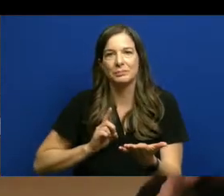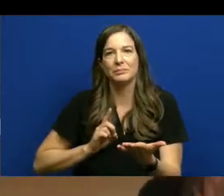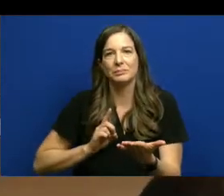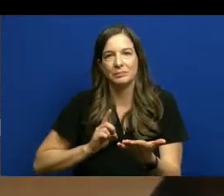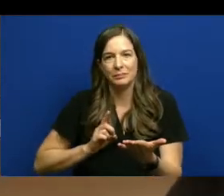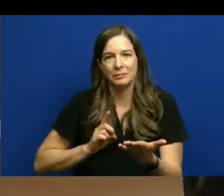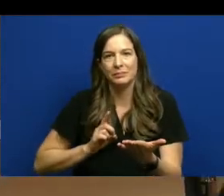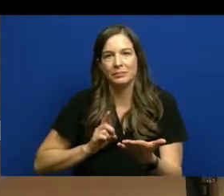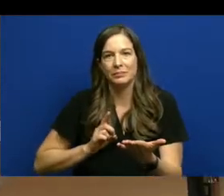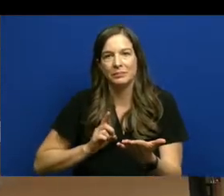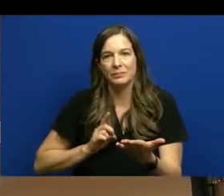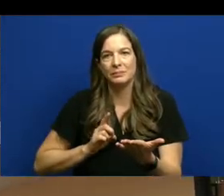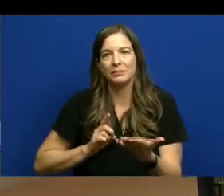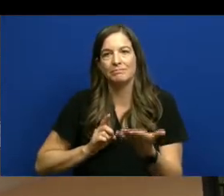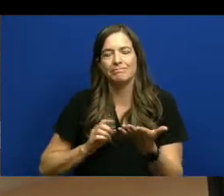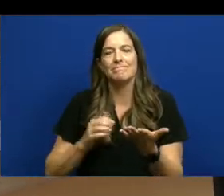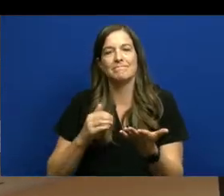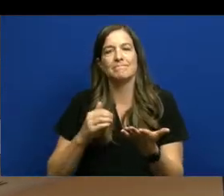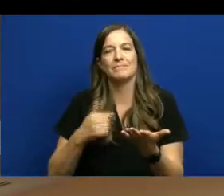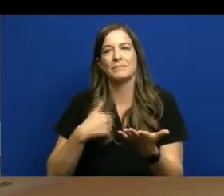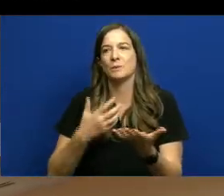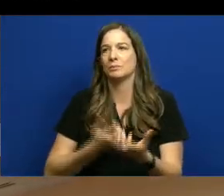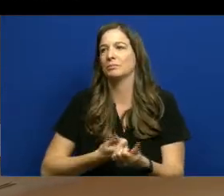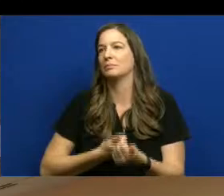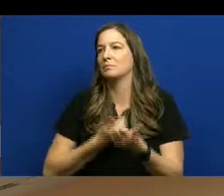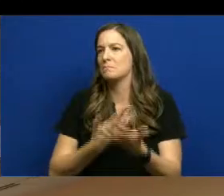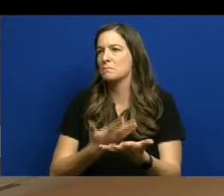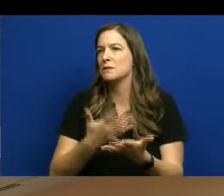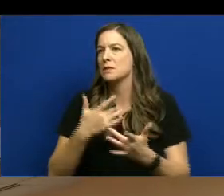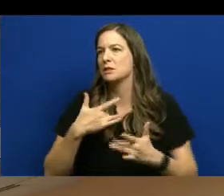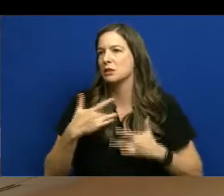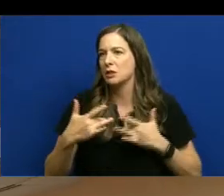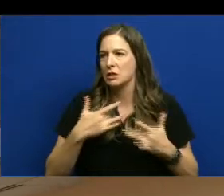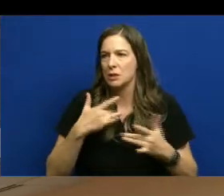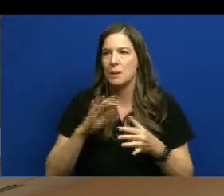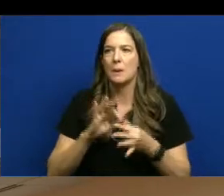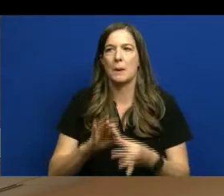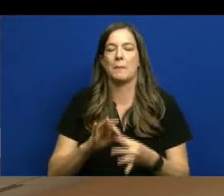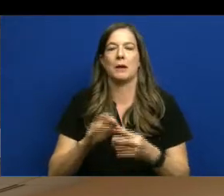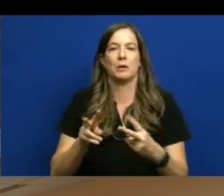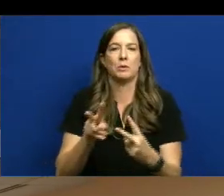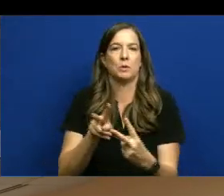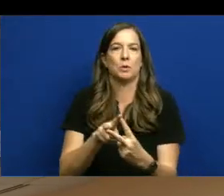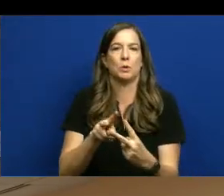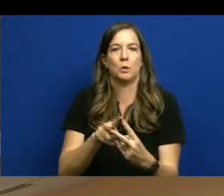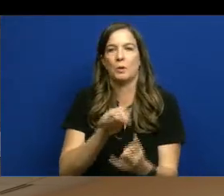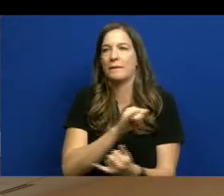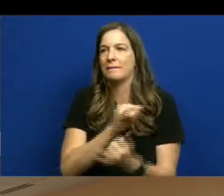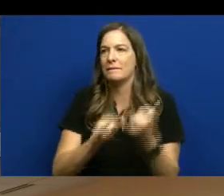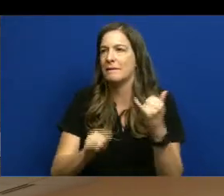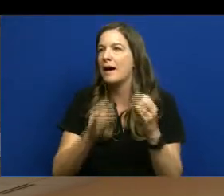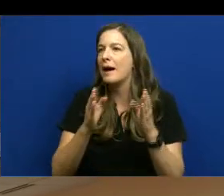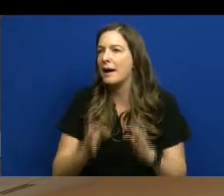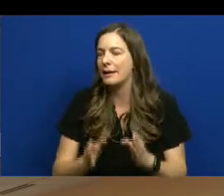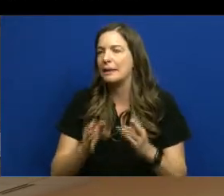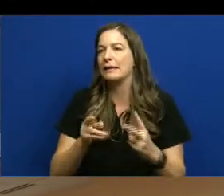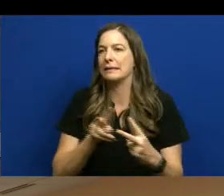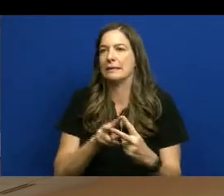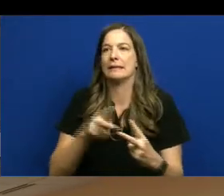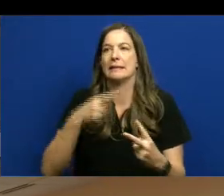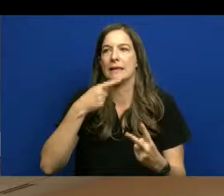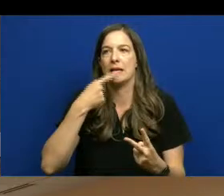I would like to express some concerns about the two finalists for the executive director position being